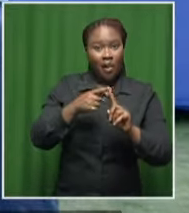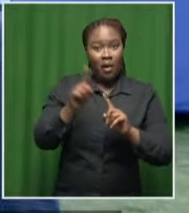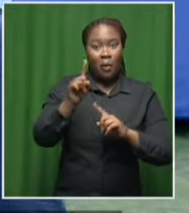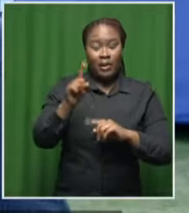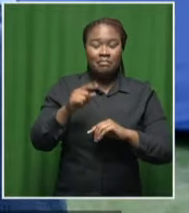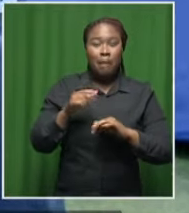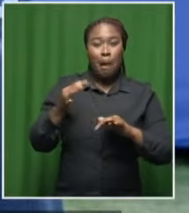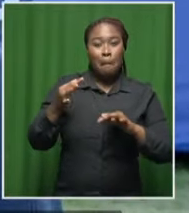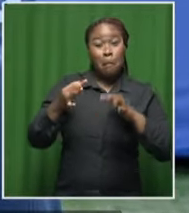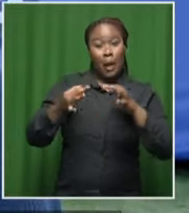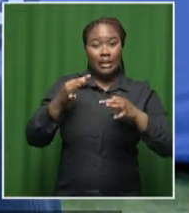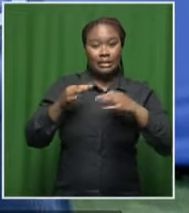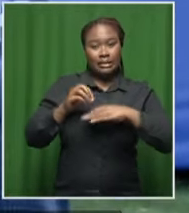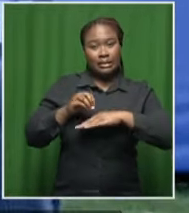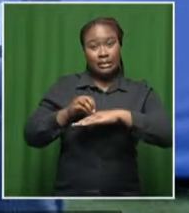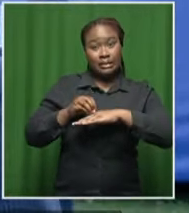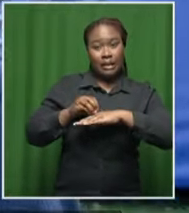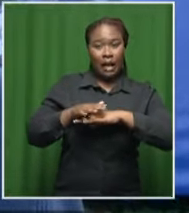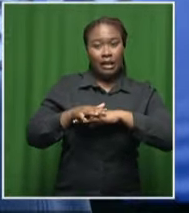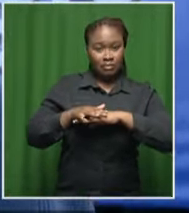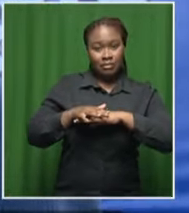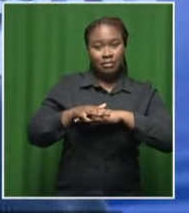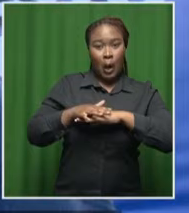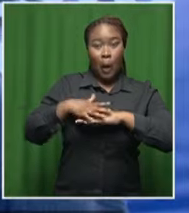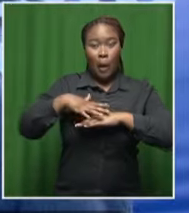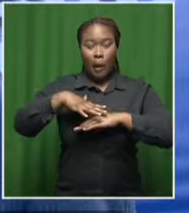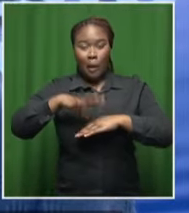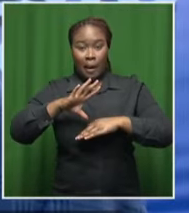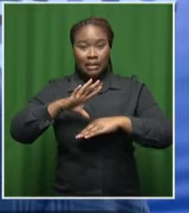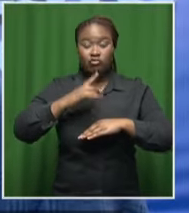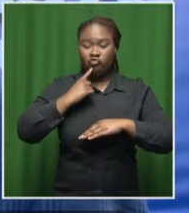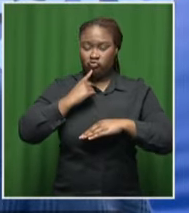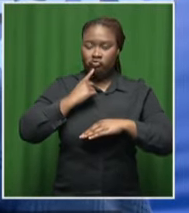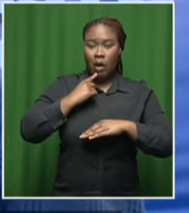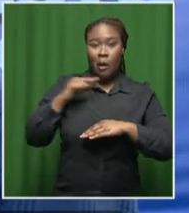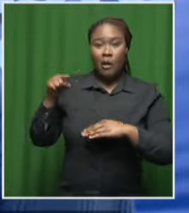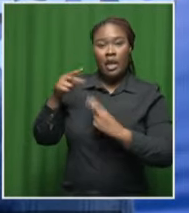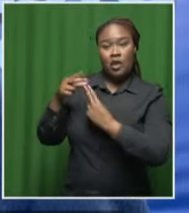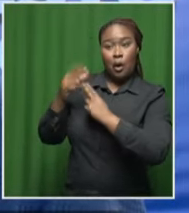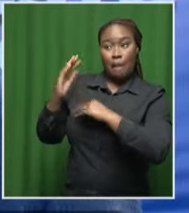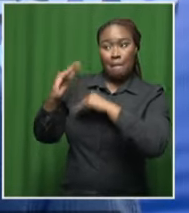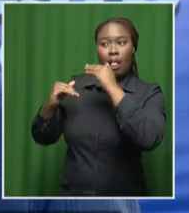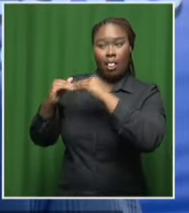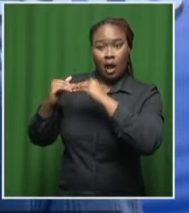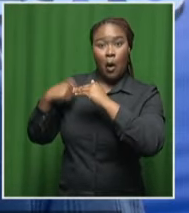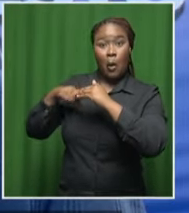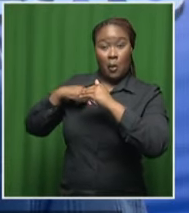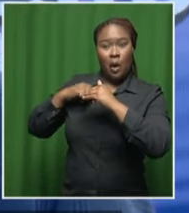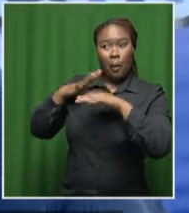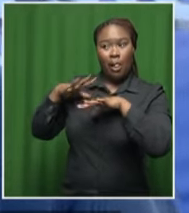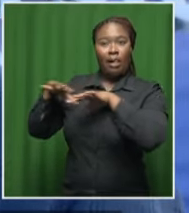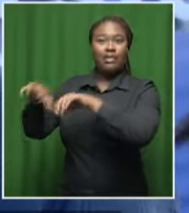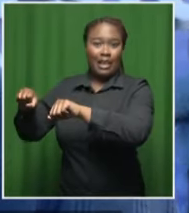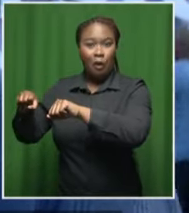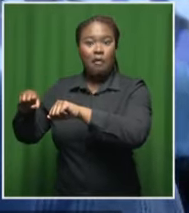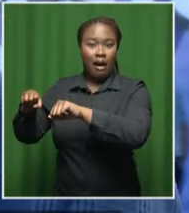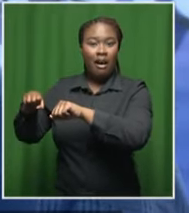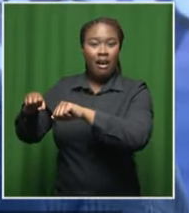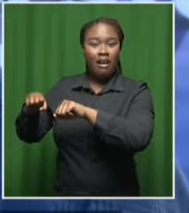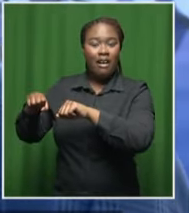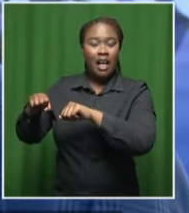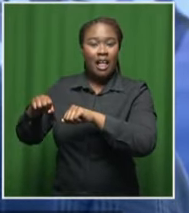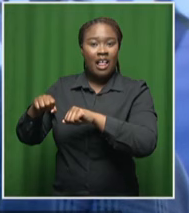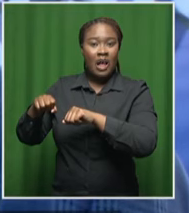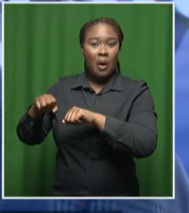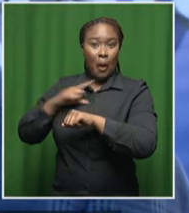say, we actually moving towards the Union Buildings, and that is why they have to launch their manifesto right here. And